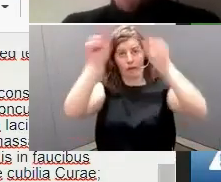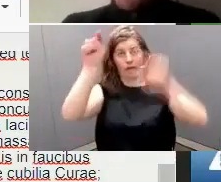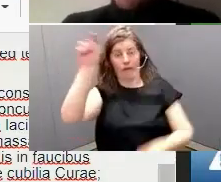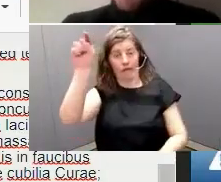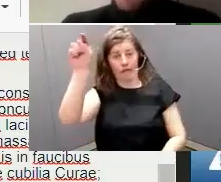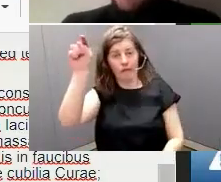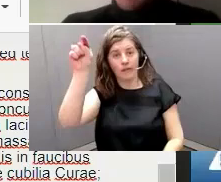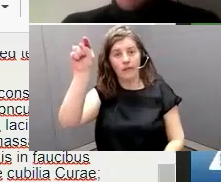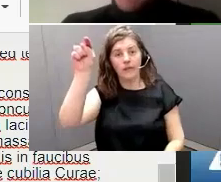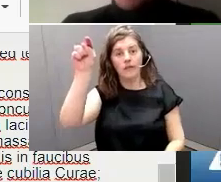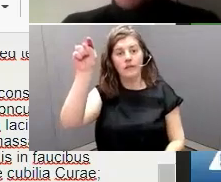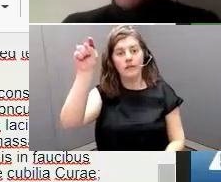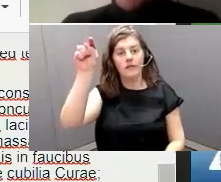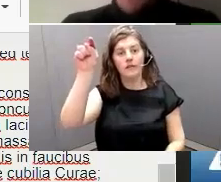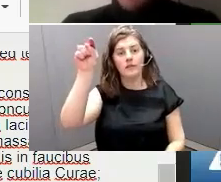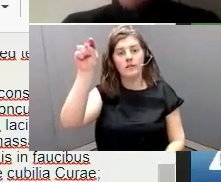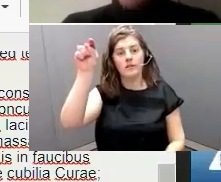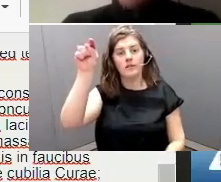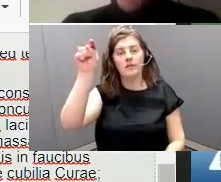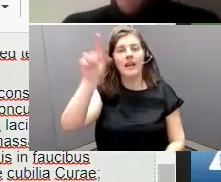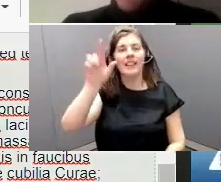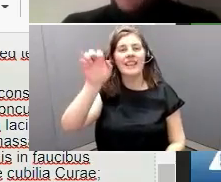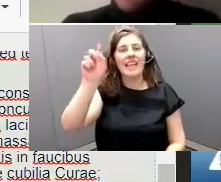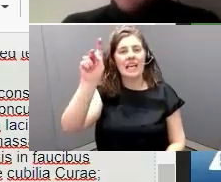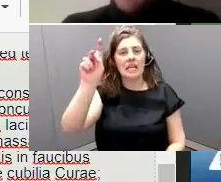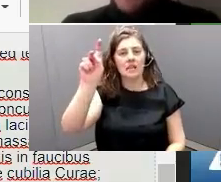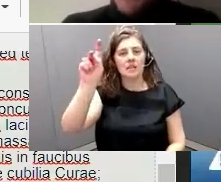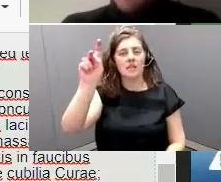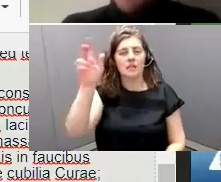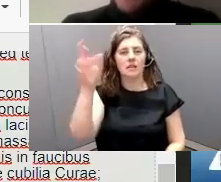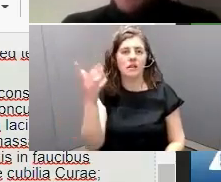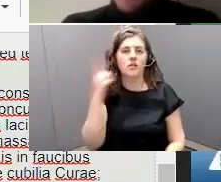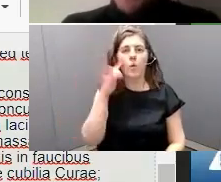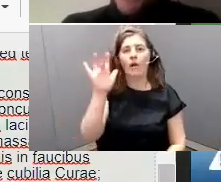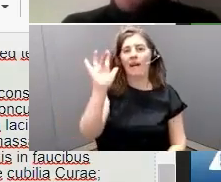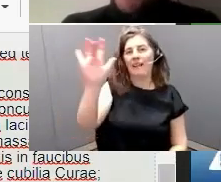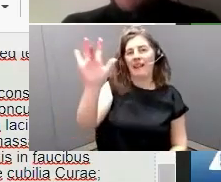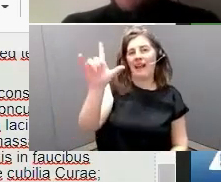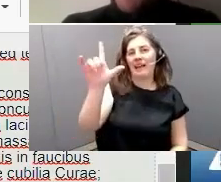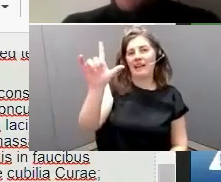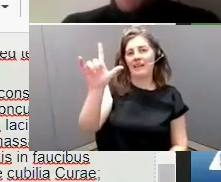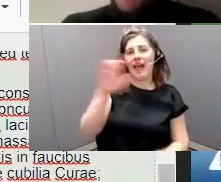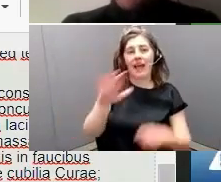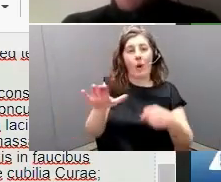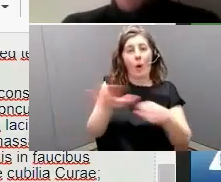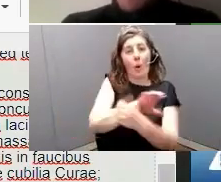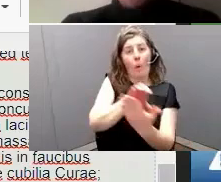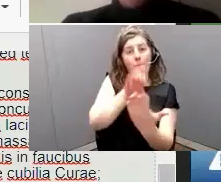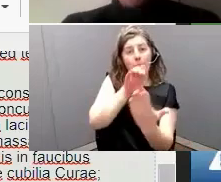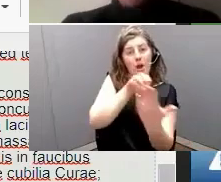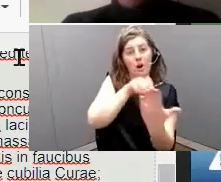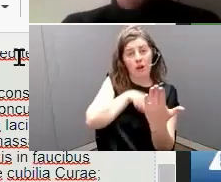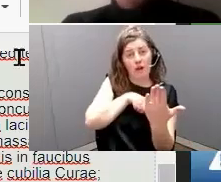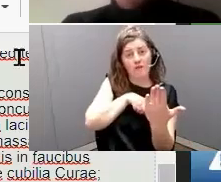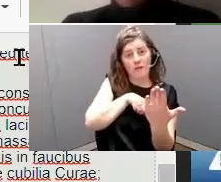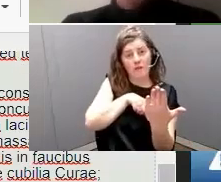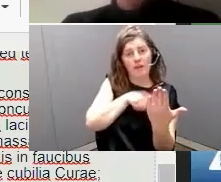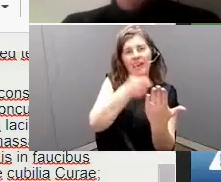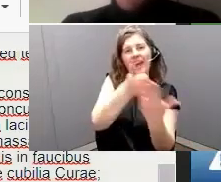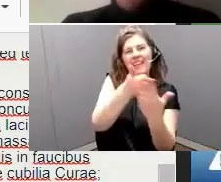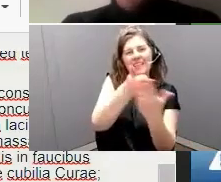toolbar is link. So let's select this entire paragraph and let's make